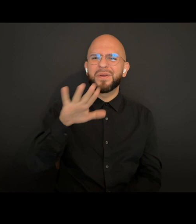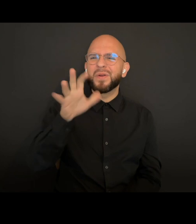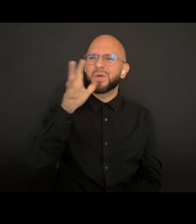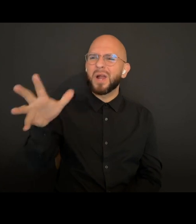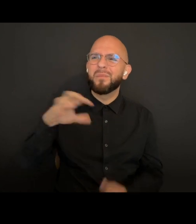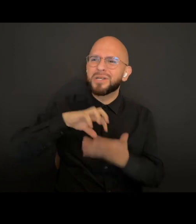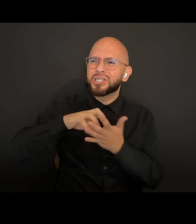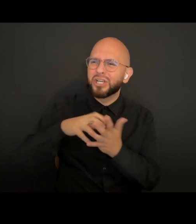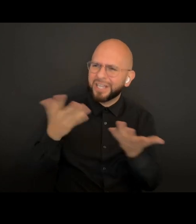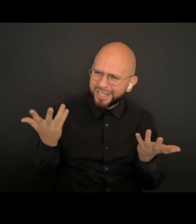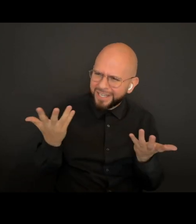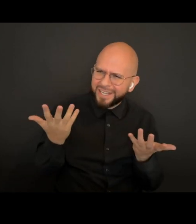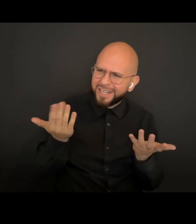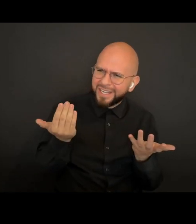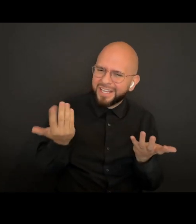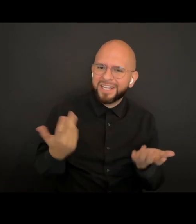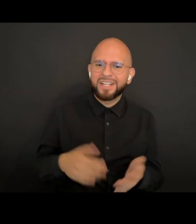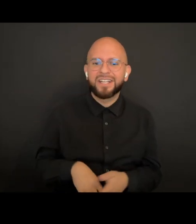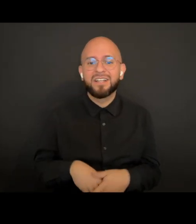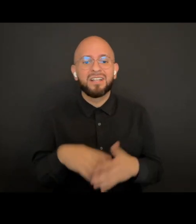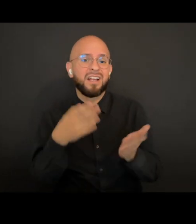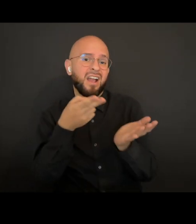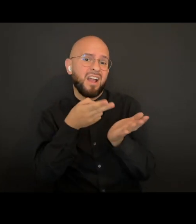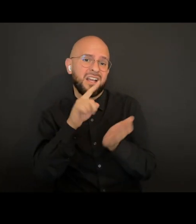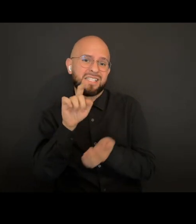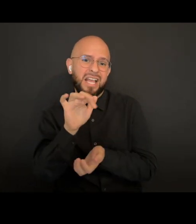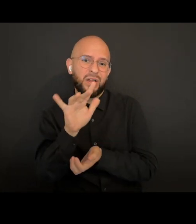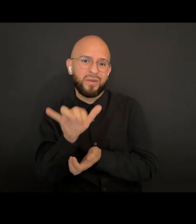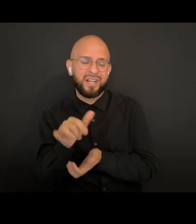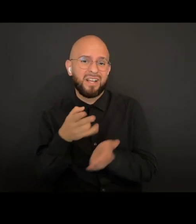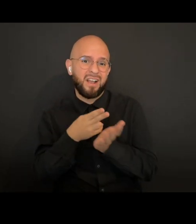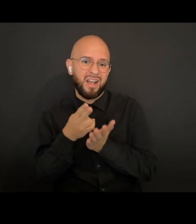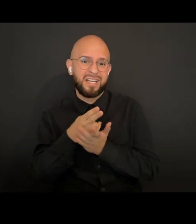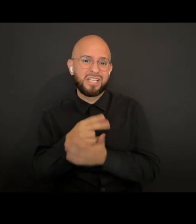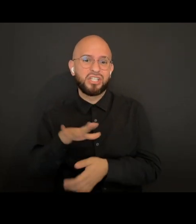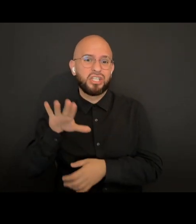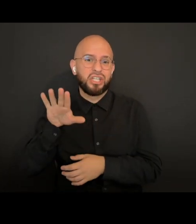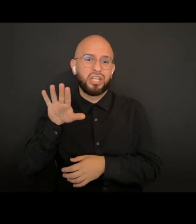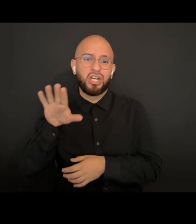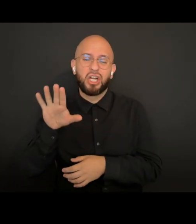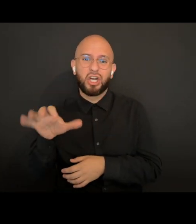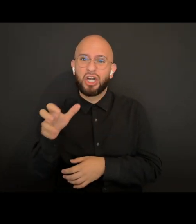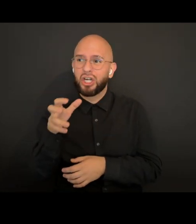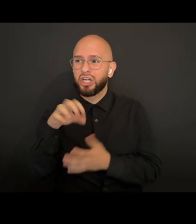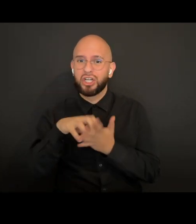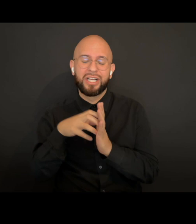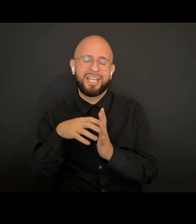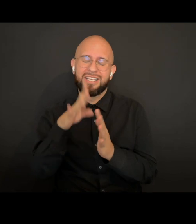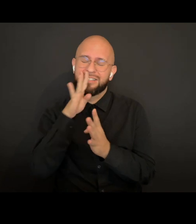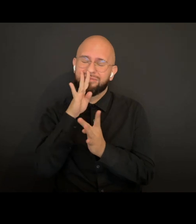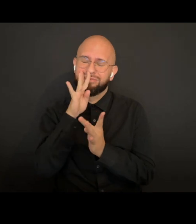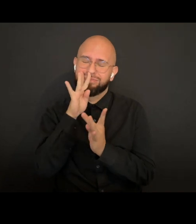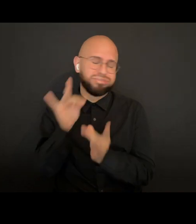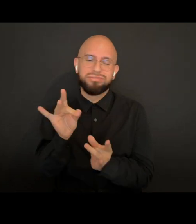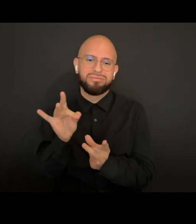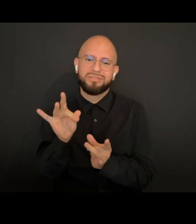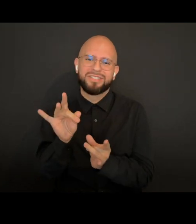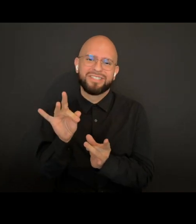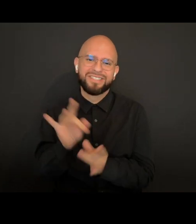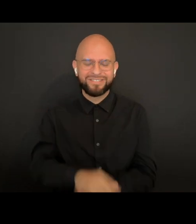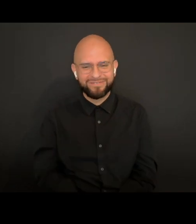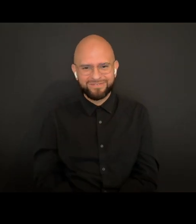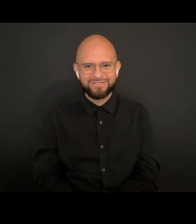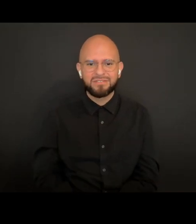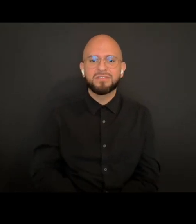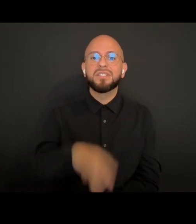Zach, how come you never brought me any of your grandma's cookies? The actual truthful answer is her cookies tasted way